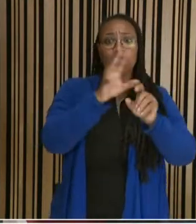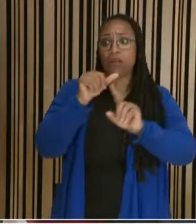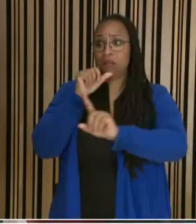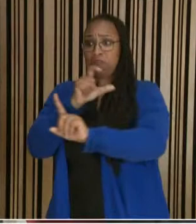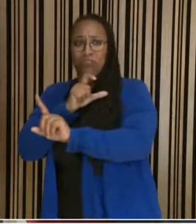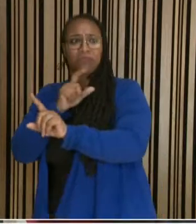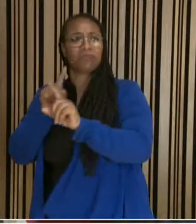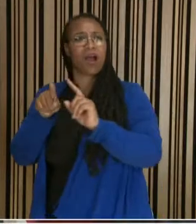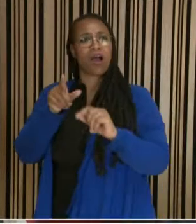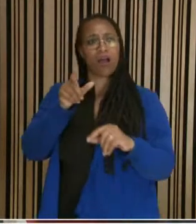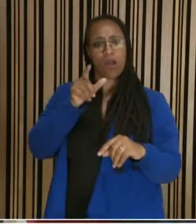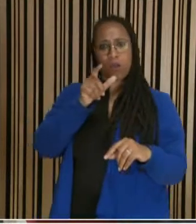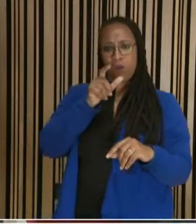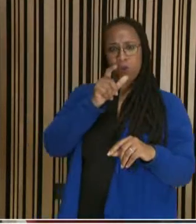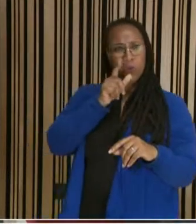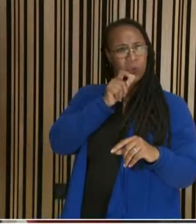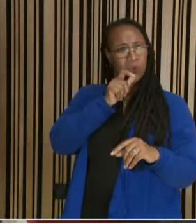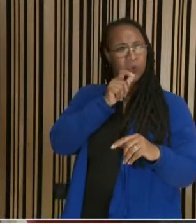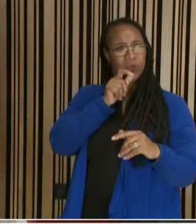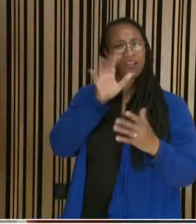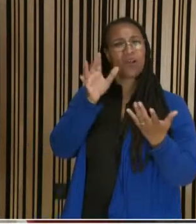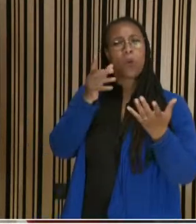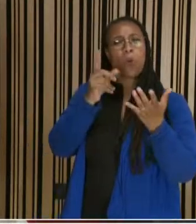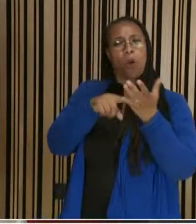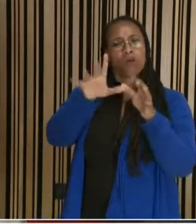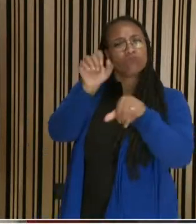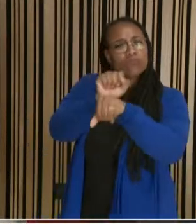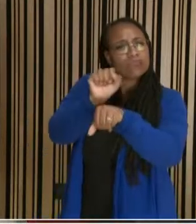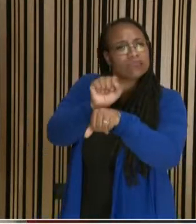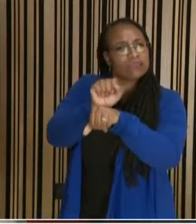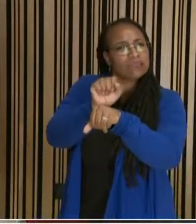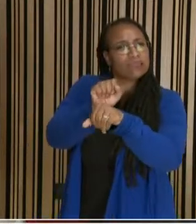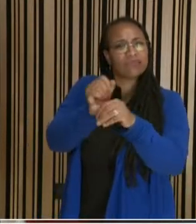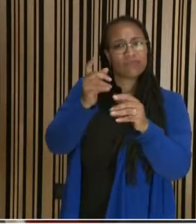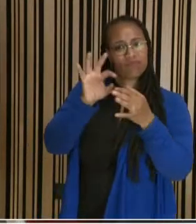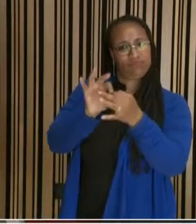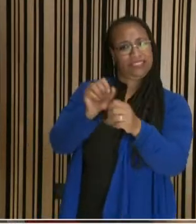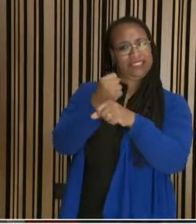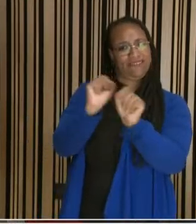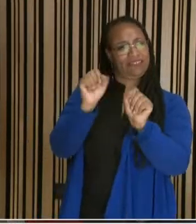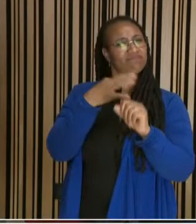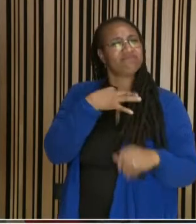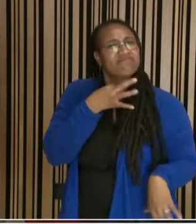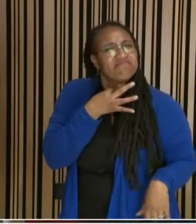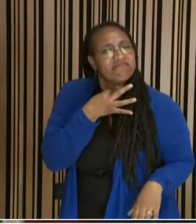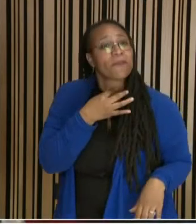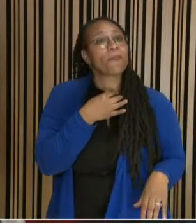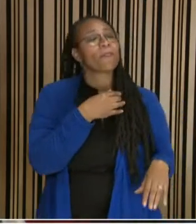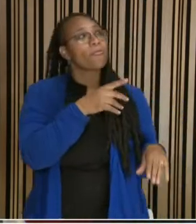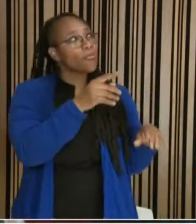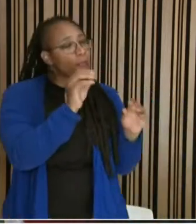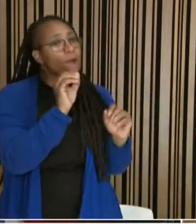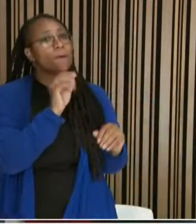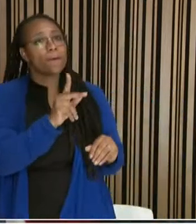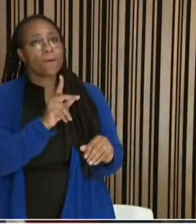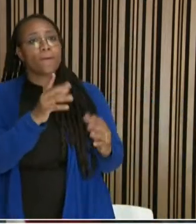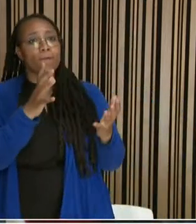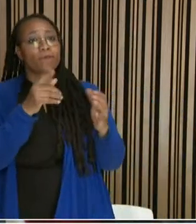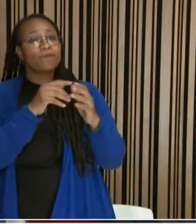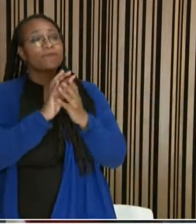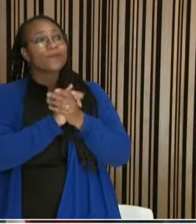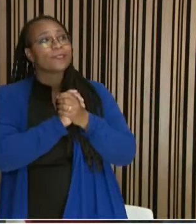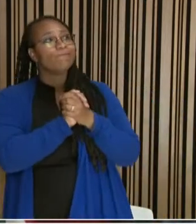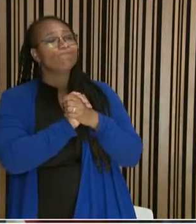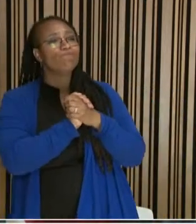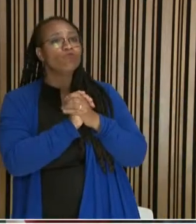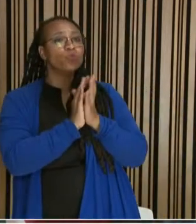do that would make downtown safer? Well, what I talked about, Sam, was kind of